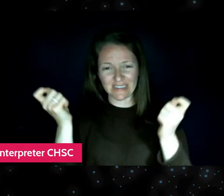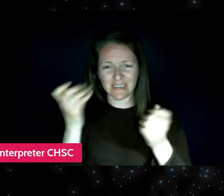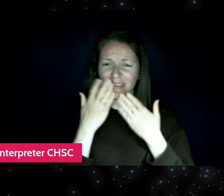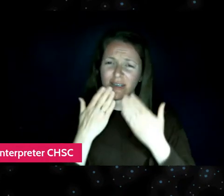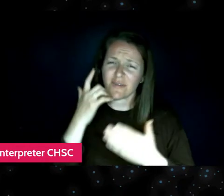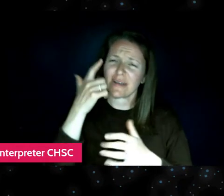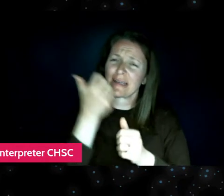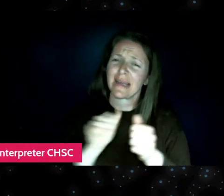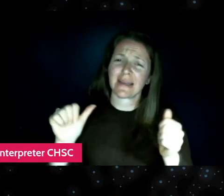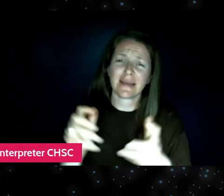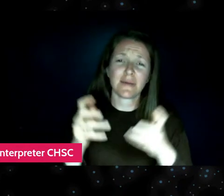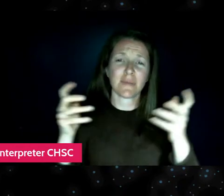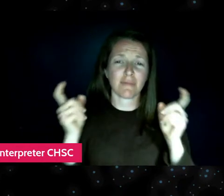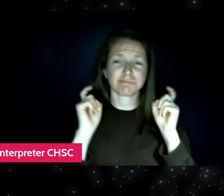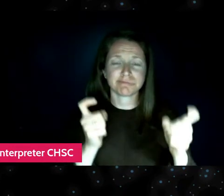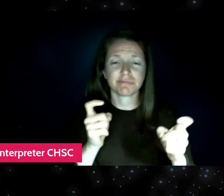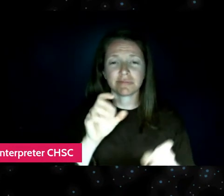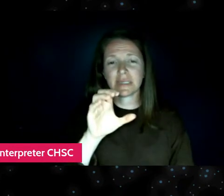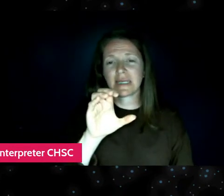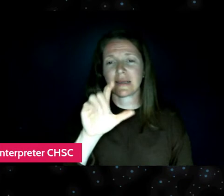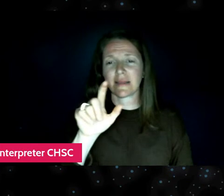visit